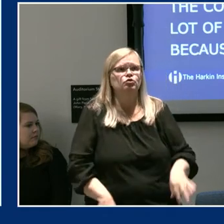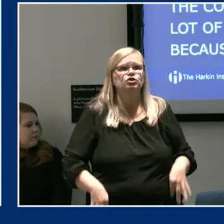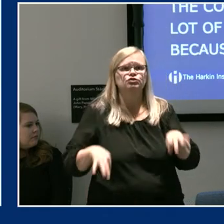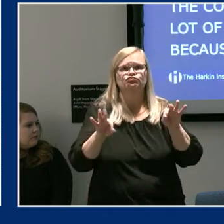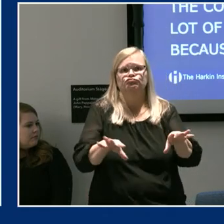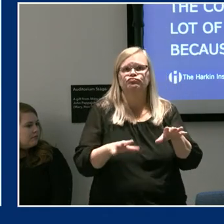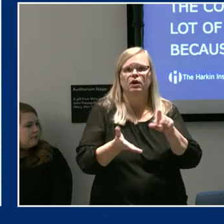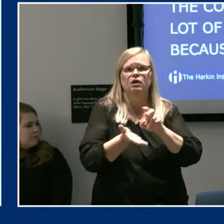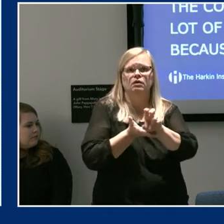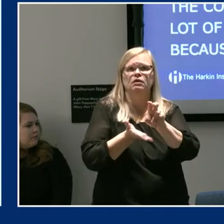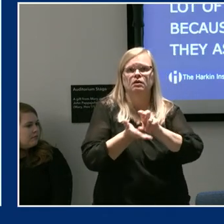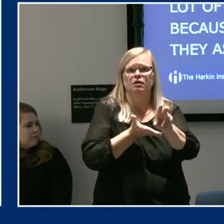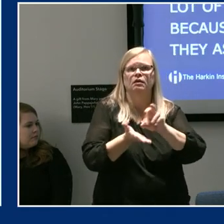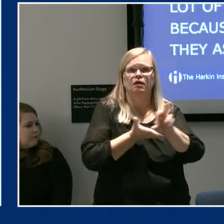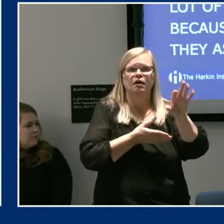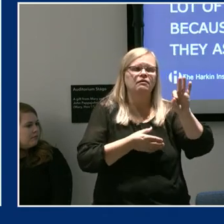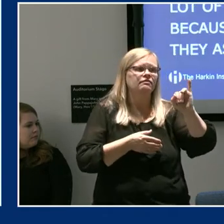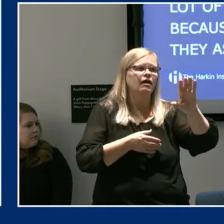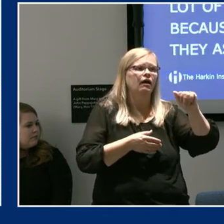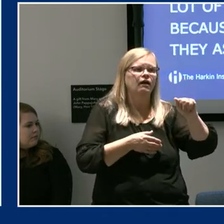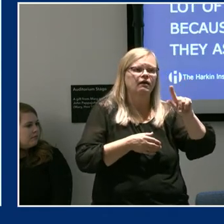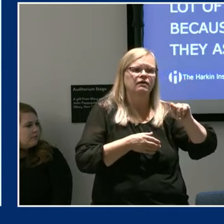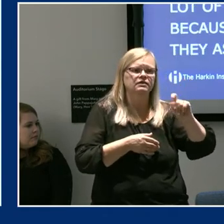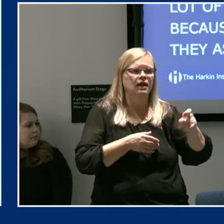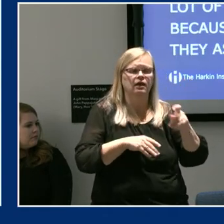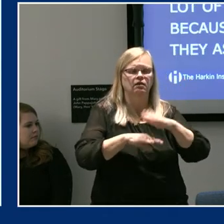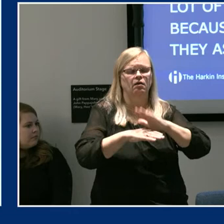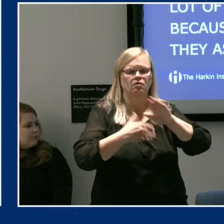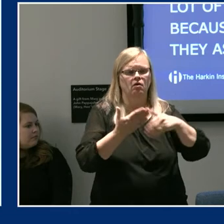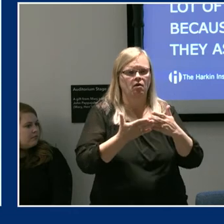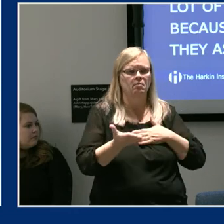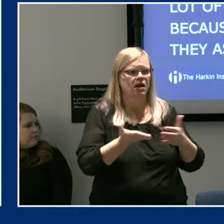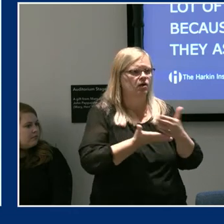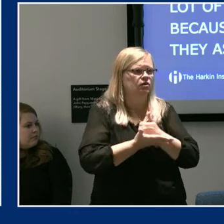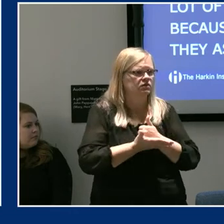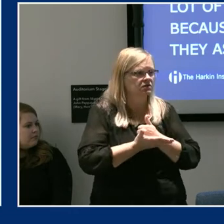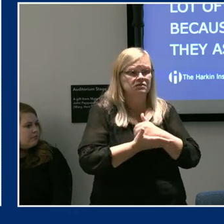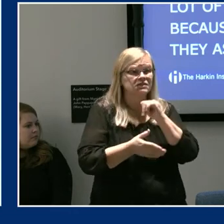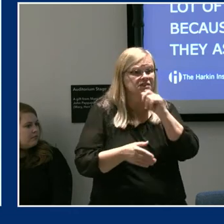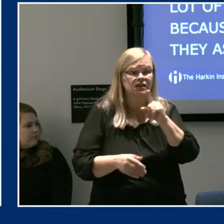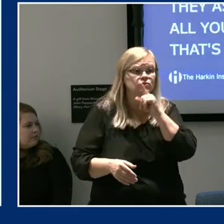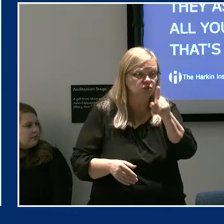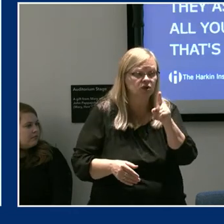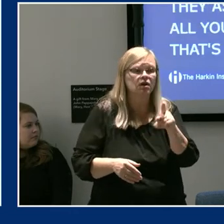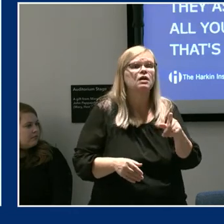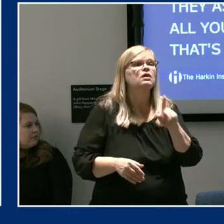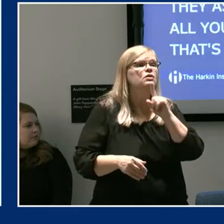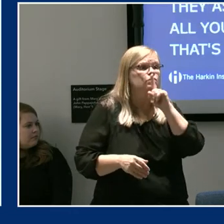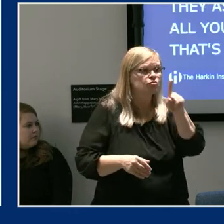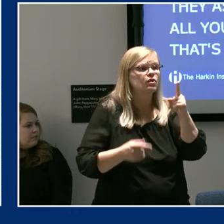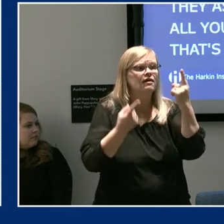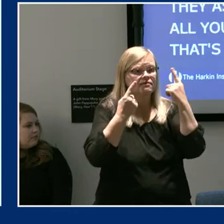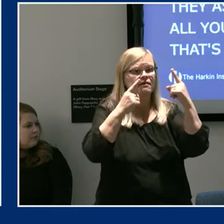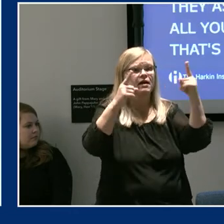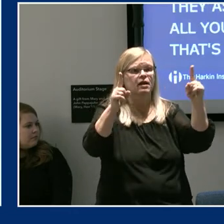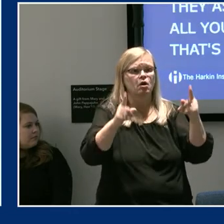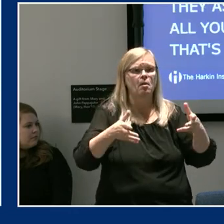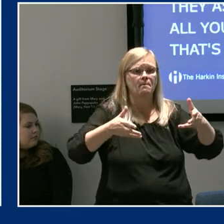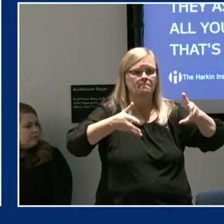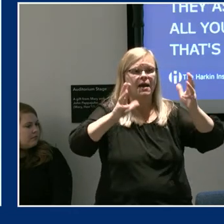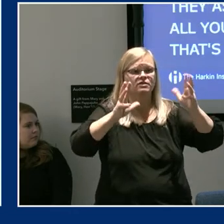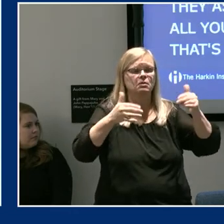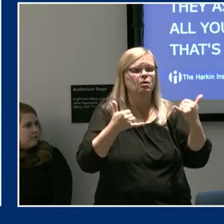Security FICA tax on all your wages. That's not true. There is a very famous basketball